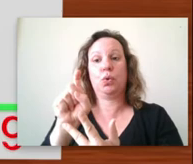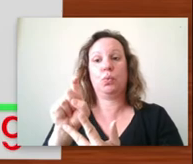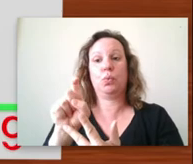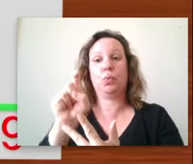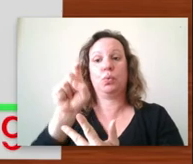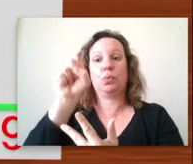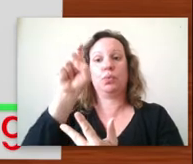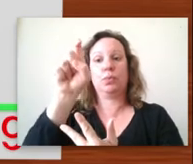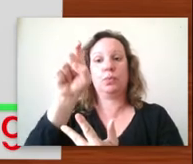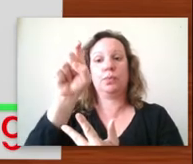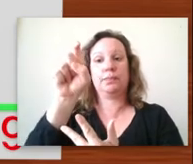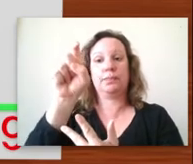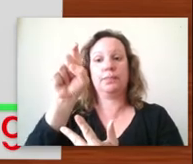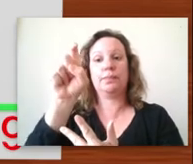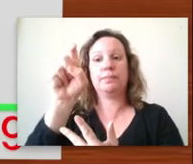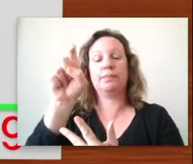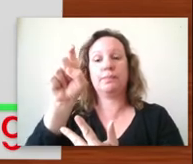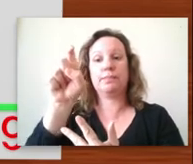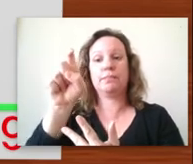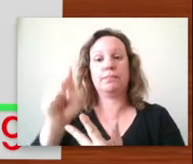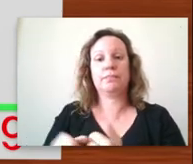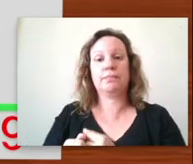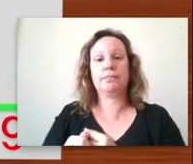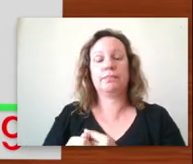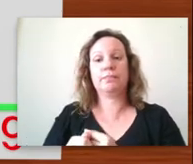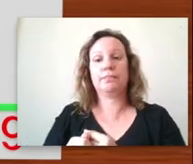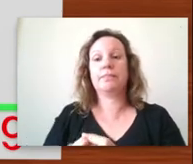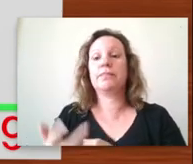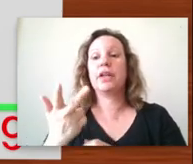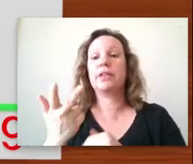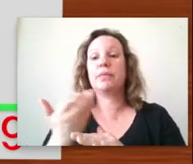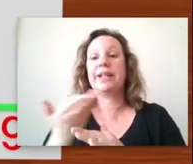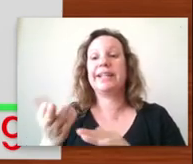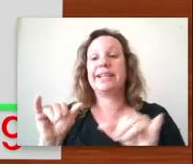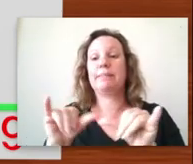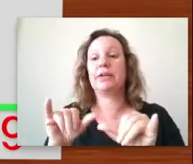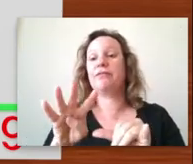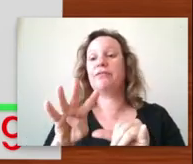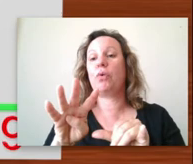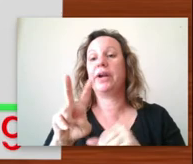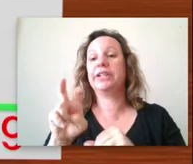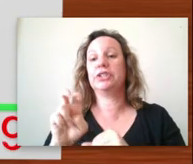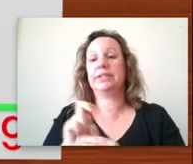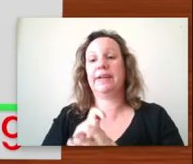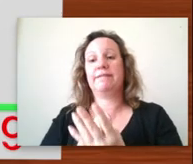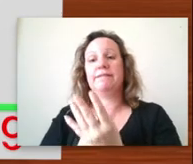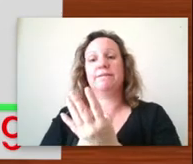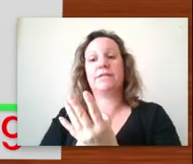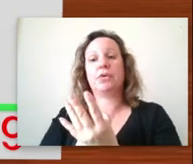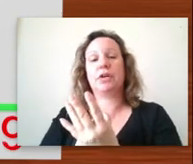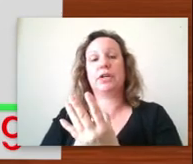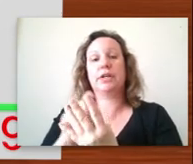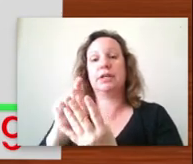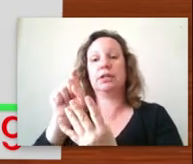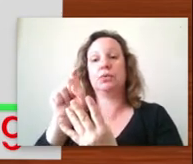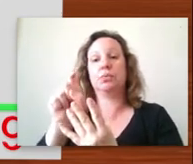2 items. There were 3 items that measured 4 inches, so we have 3 x's on top of each